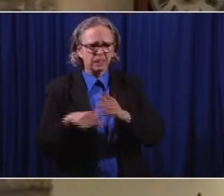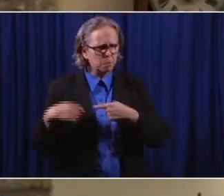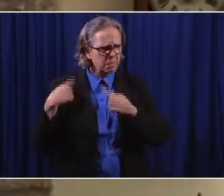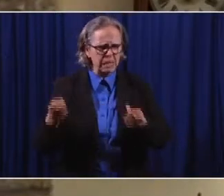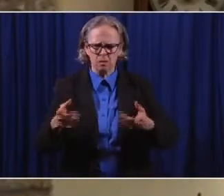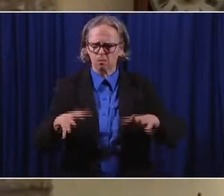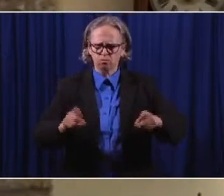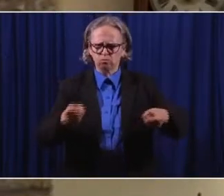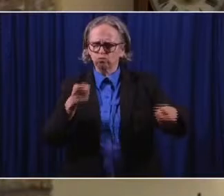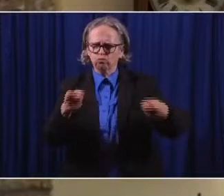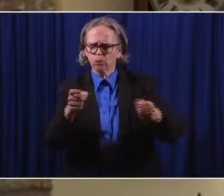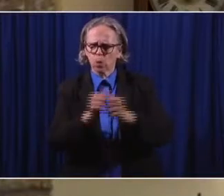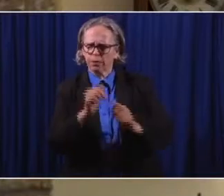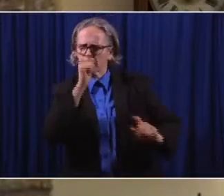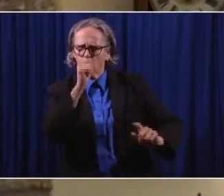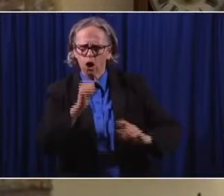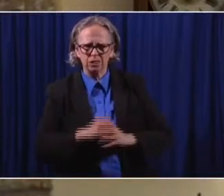open,